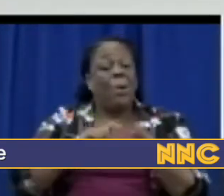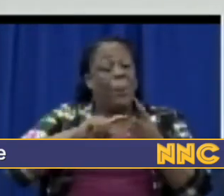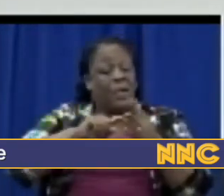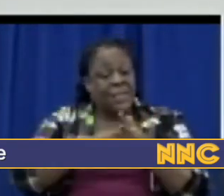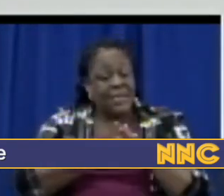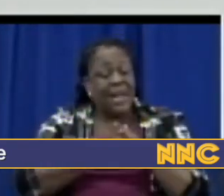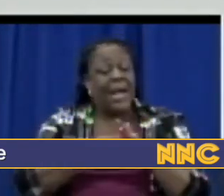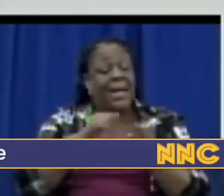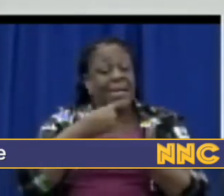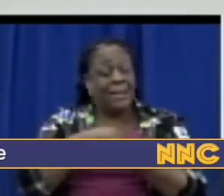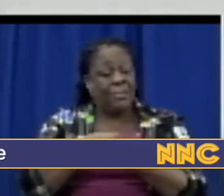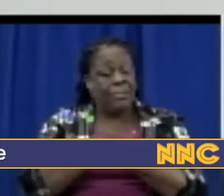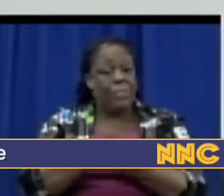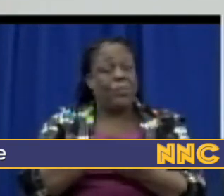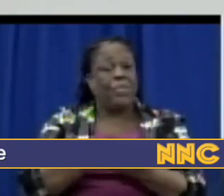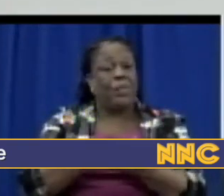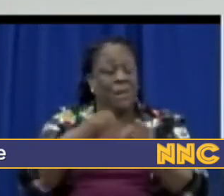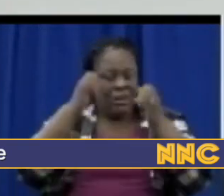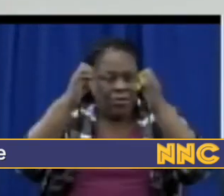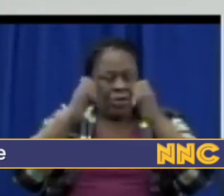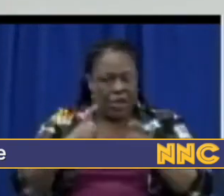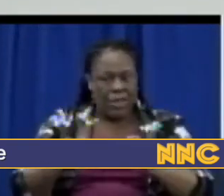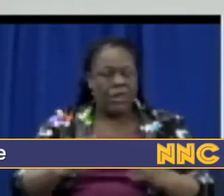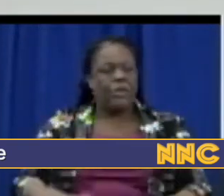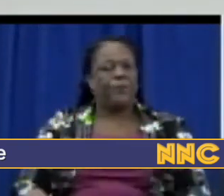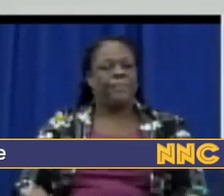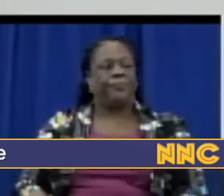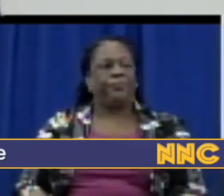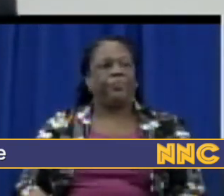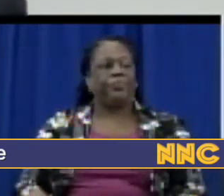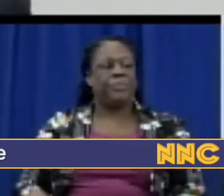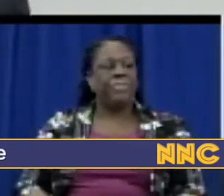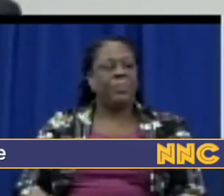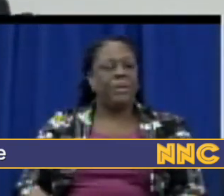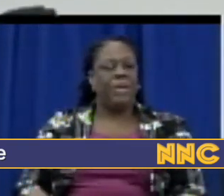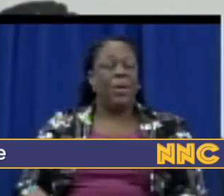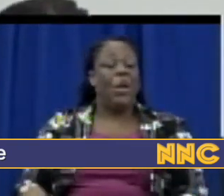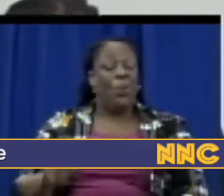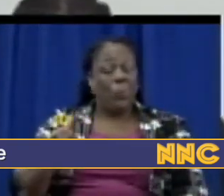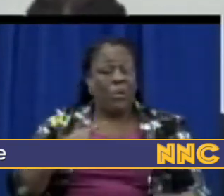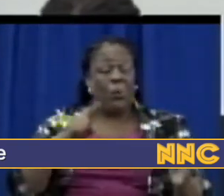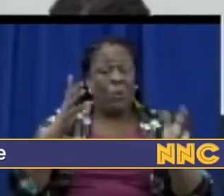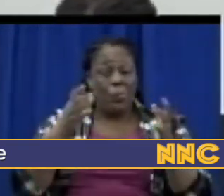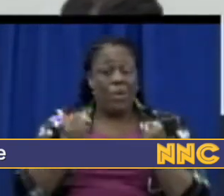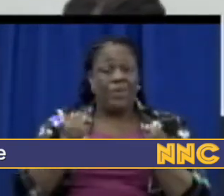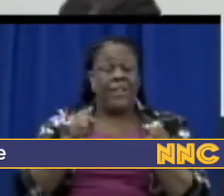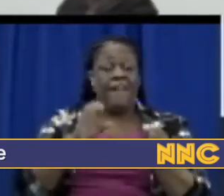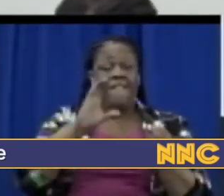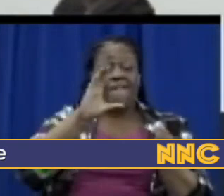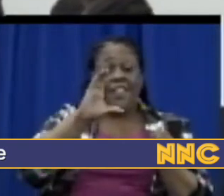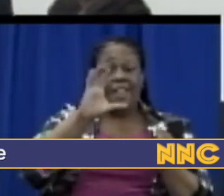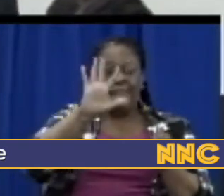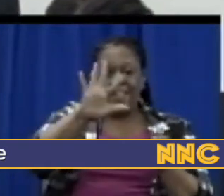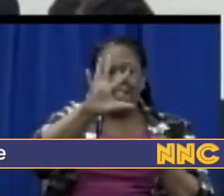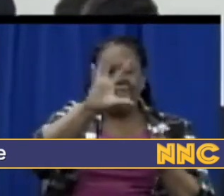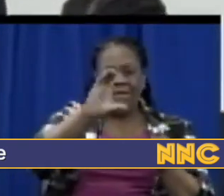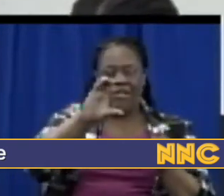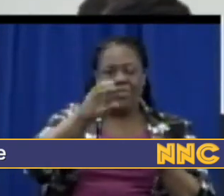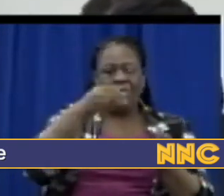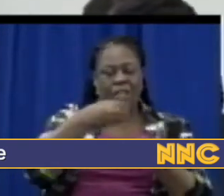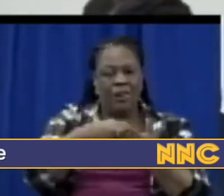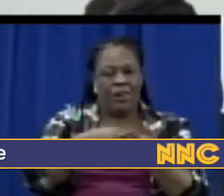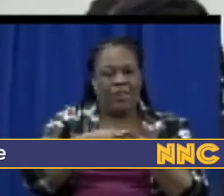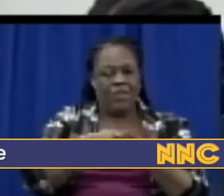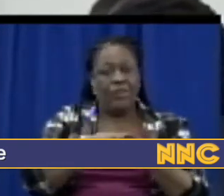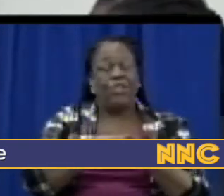The committee is putting forward a number of things where about $500 of this money will